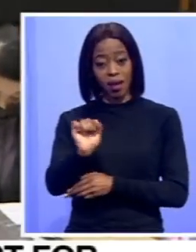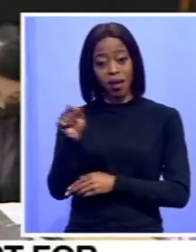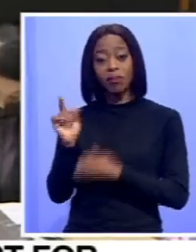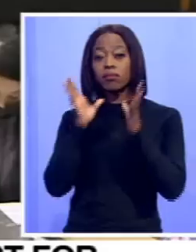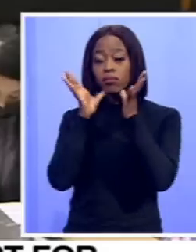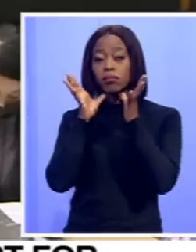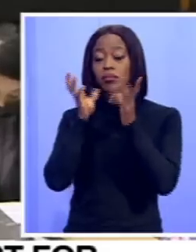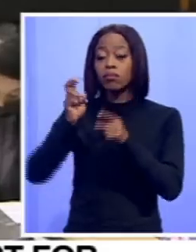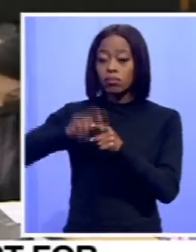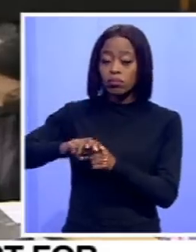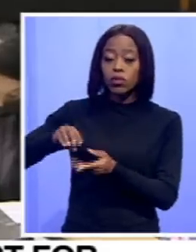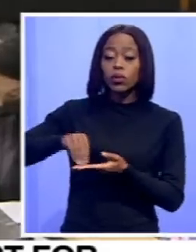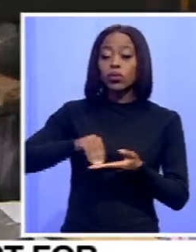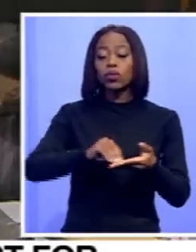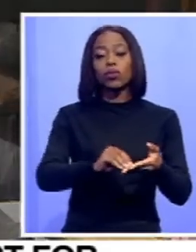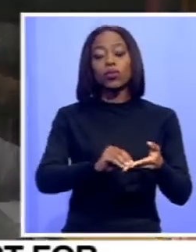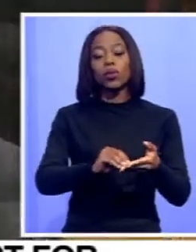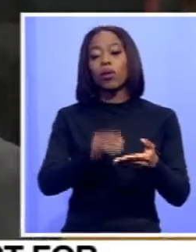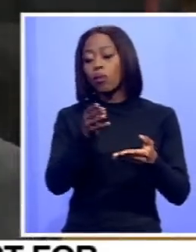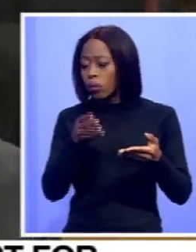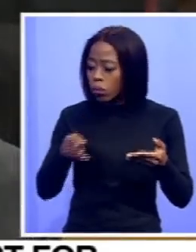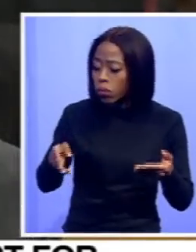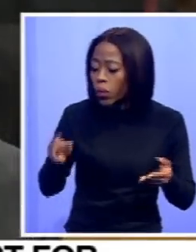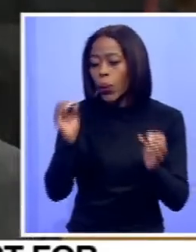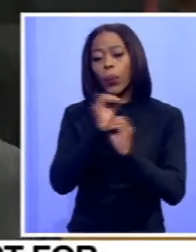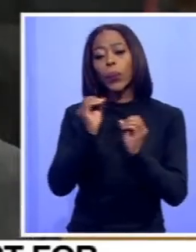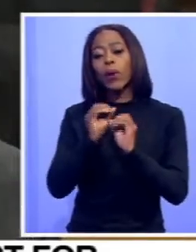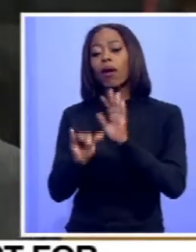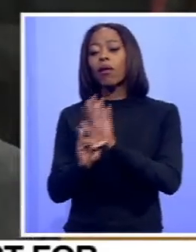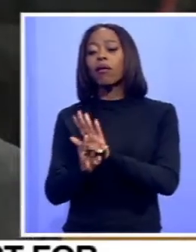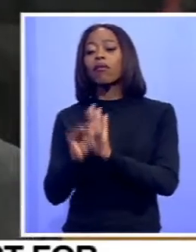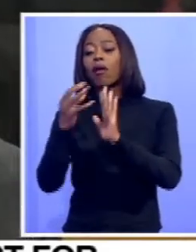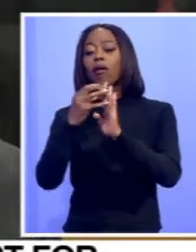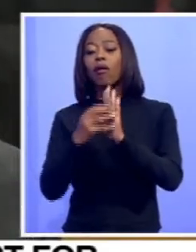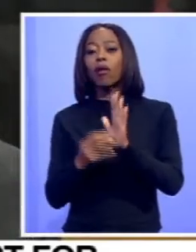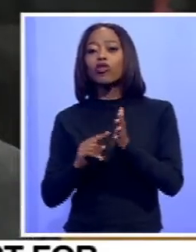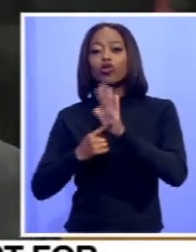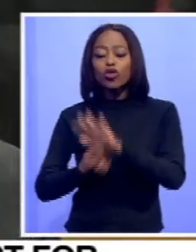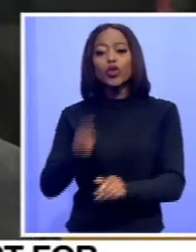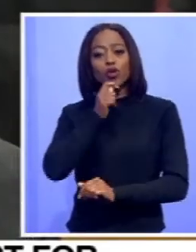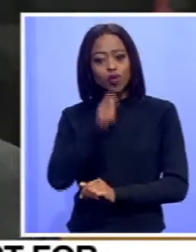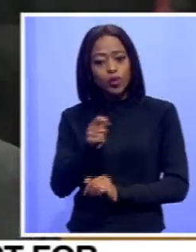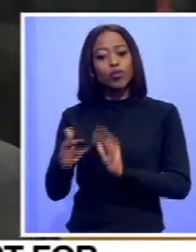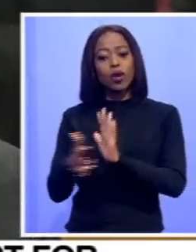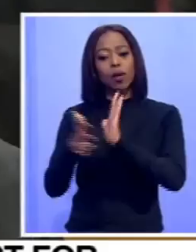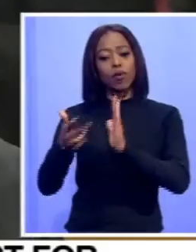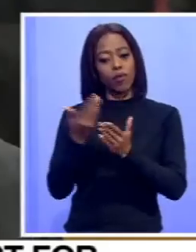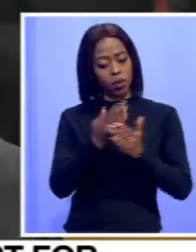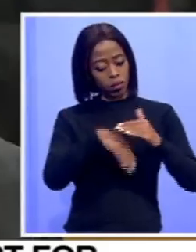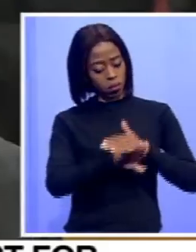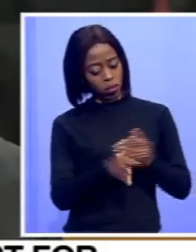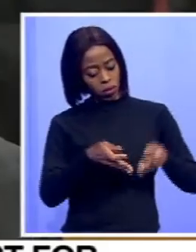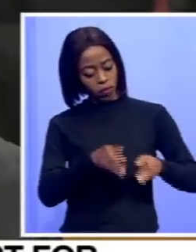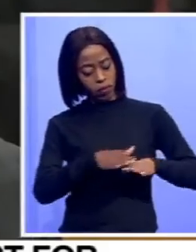Malema arrived at the Memorial Park contained no identifying physical marks confirming that it had the right to enter